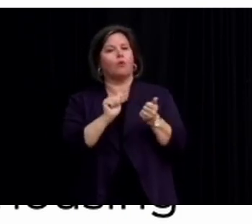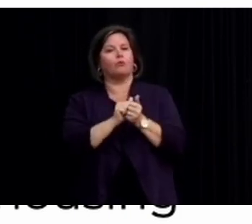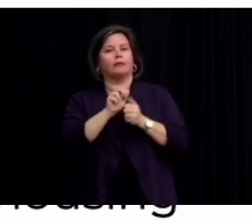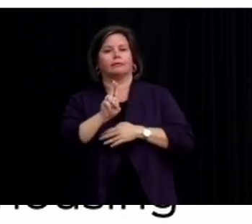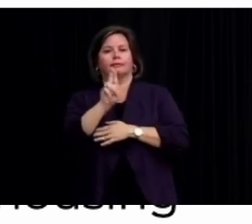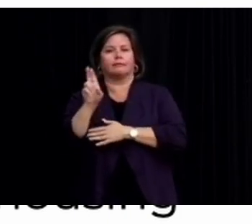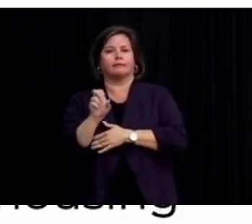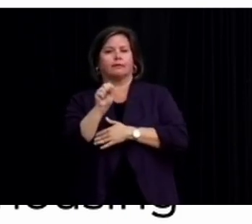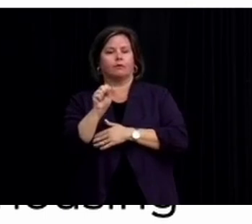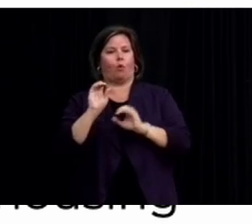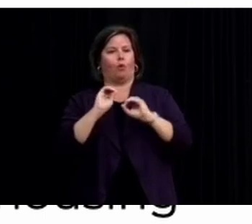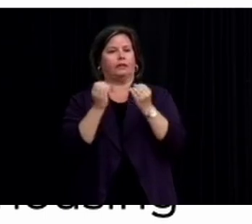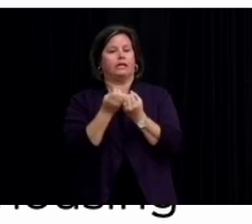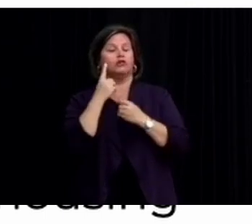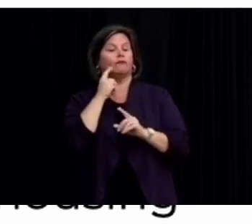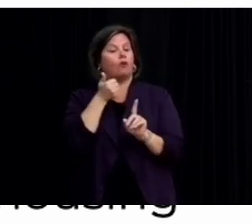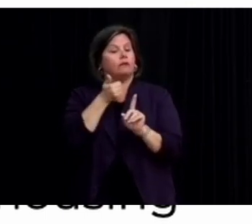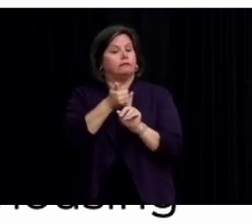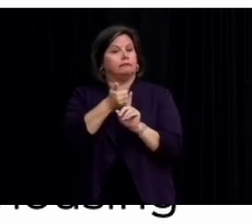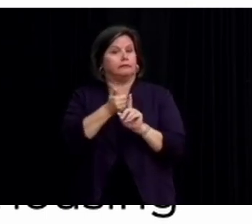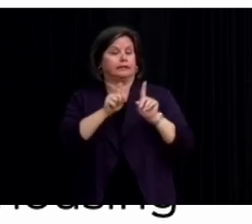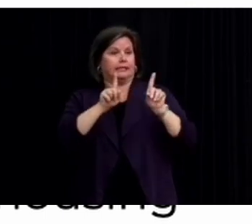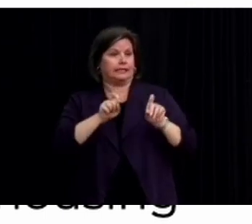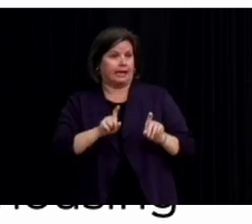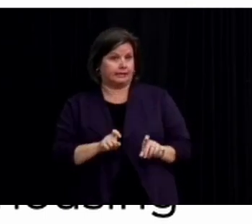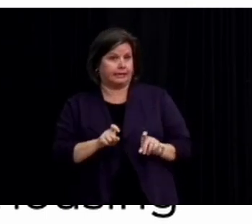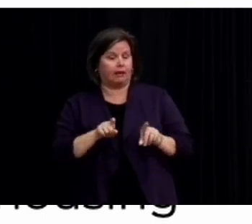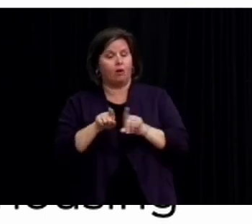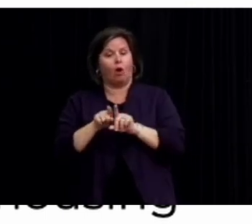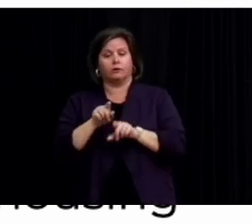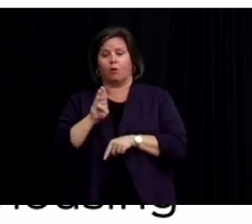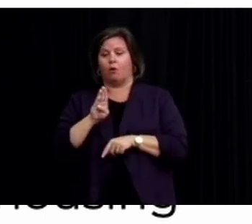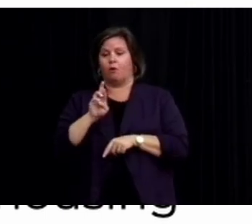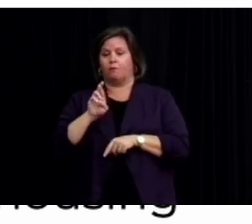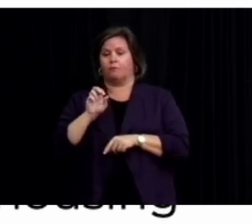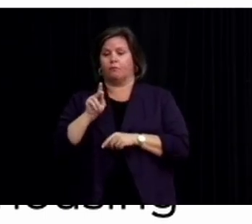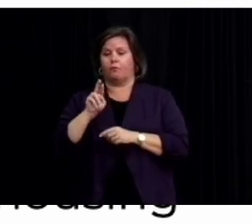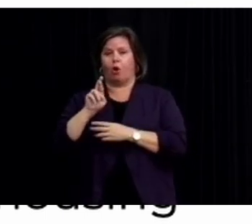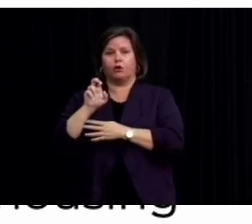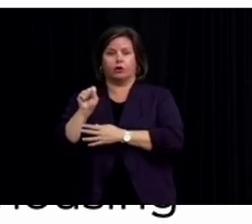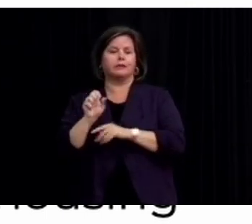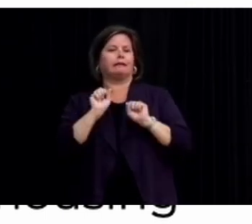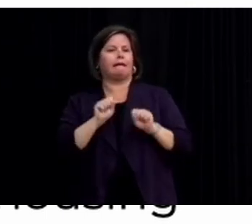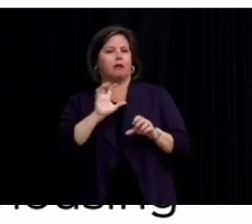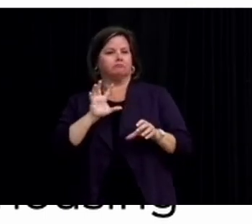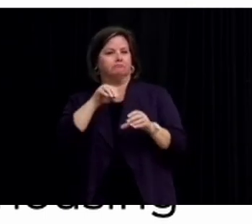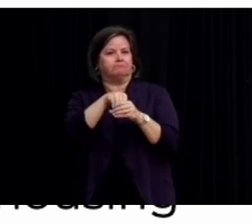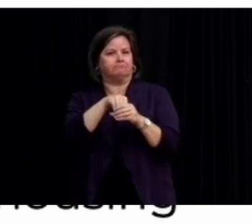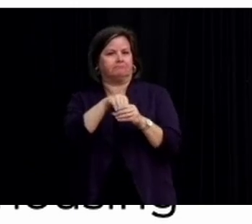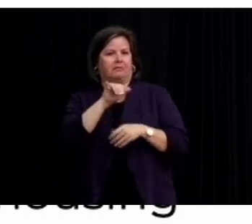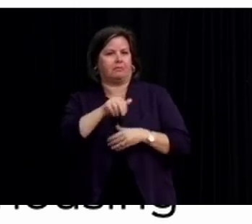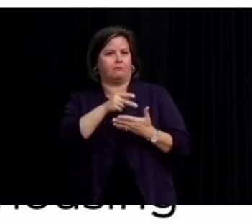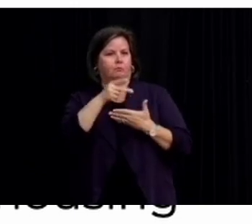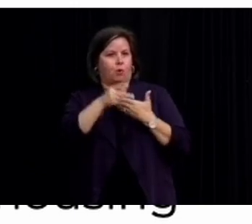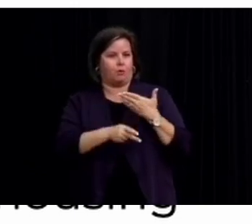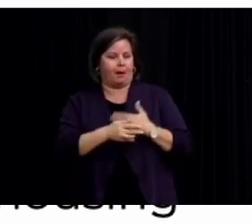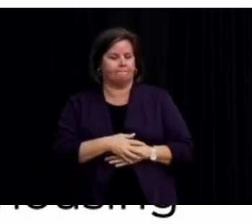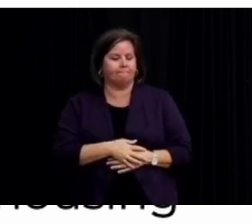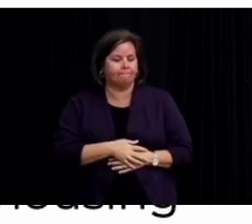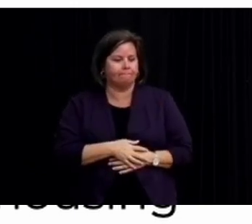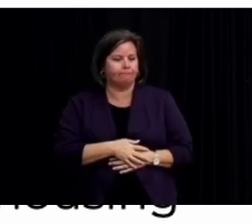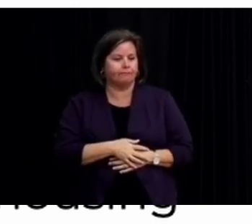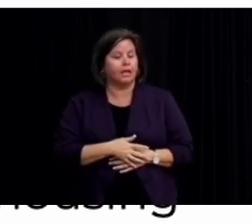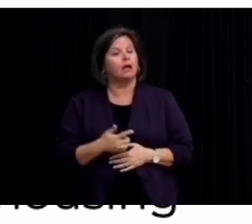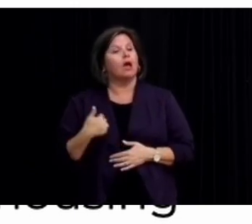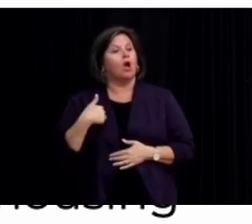to do the self-testing, and brokers can participate in the program. And so what we do is we